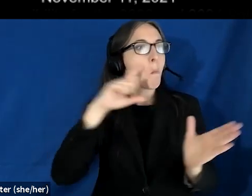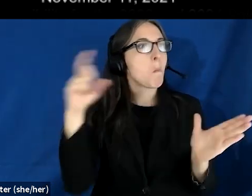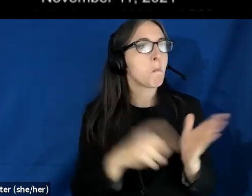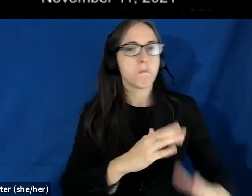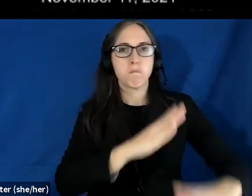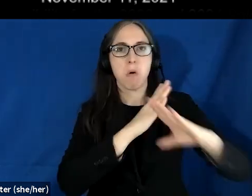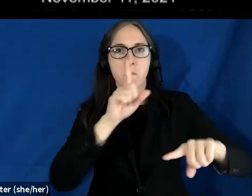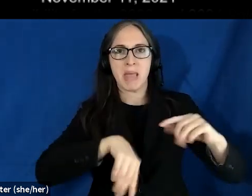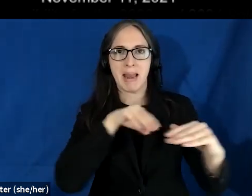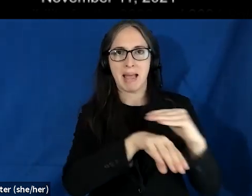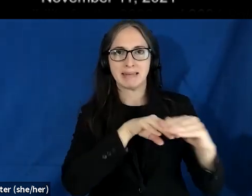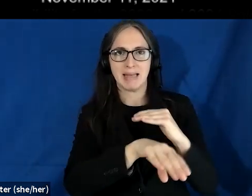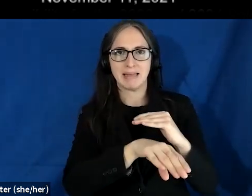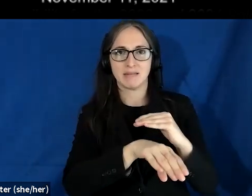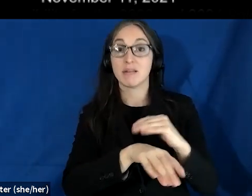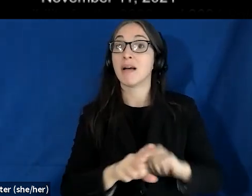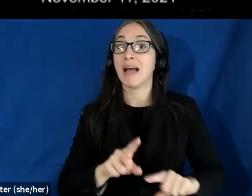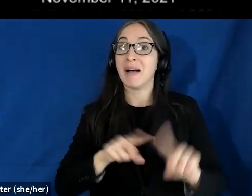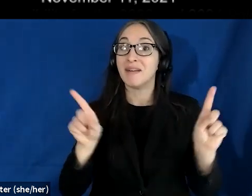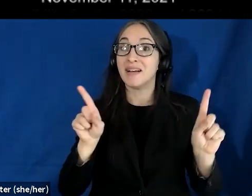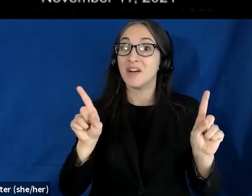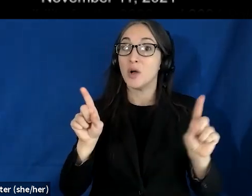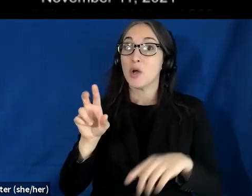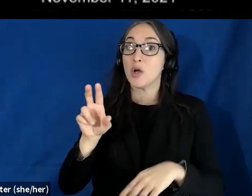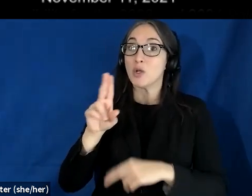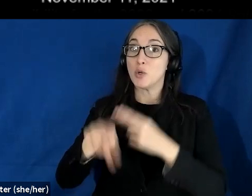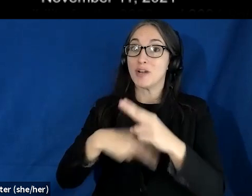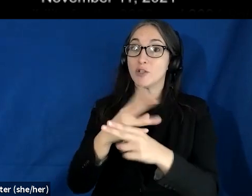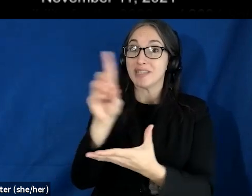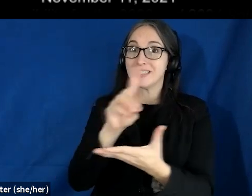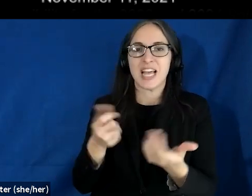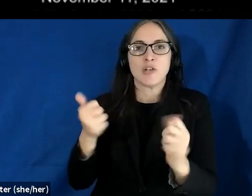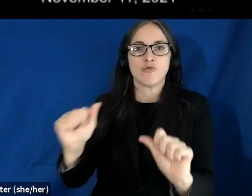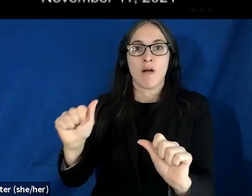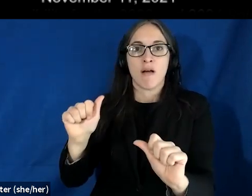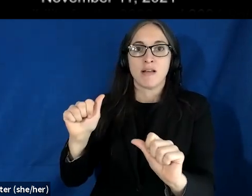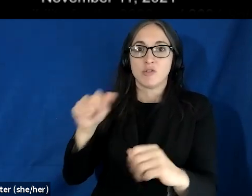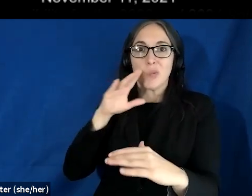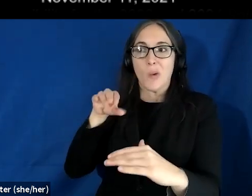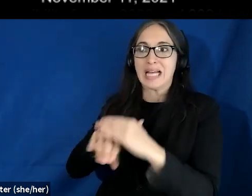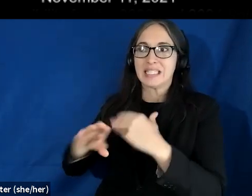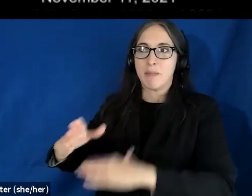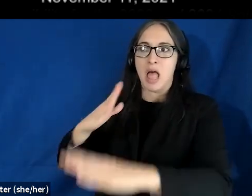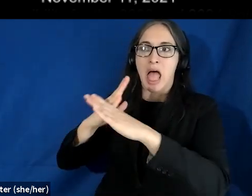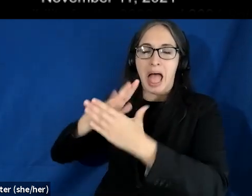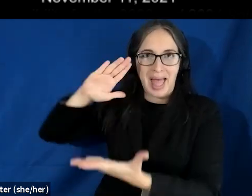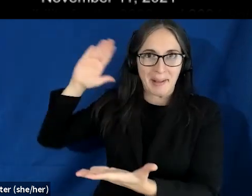know, it tries to minimize those inaccessibilities in the first place. And so that is an issue